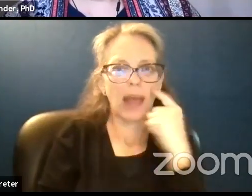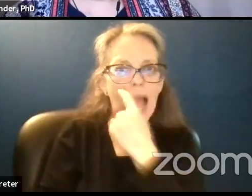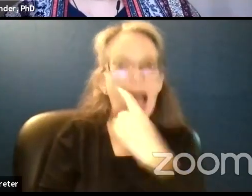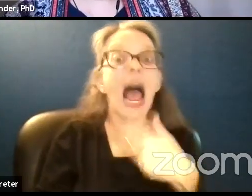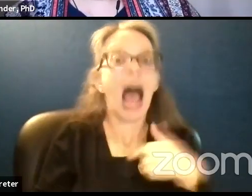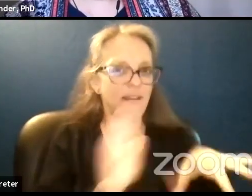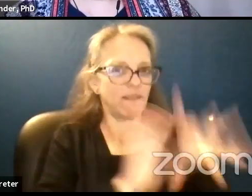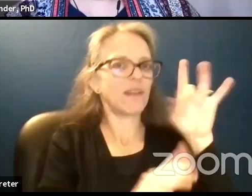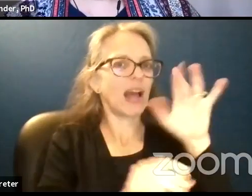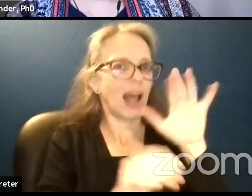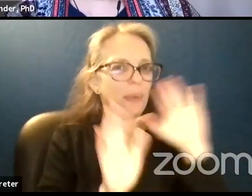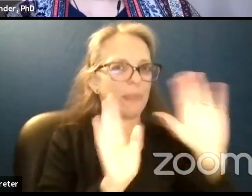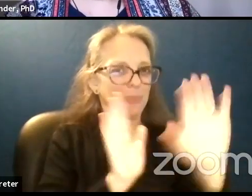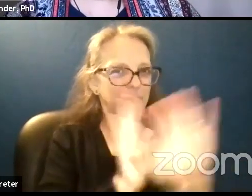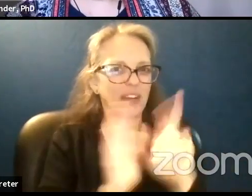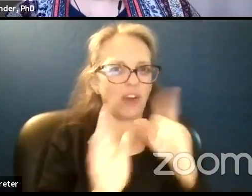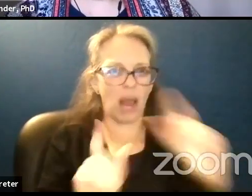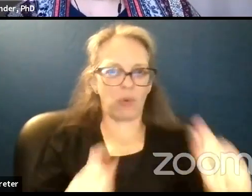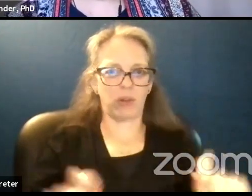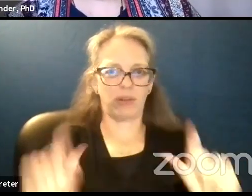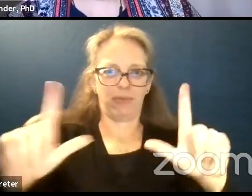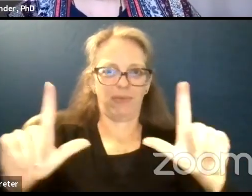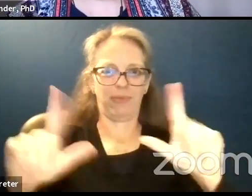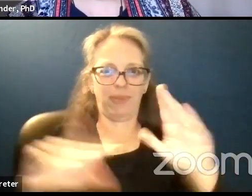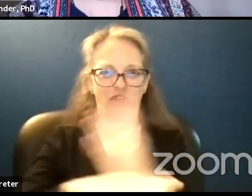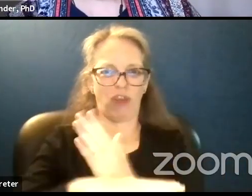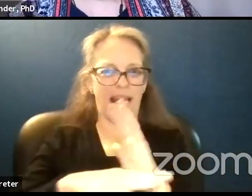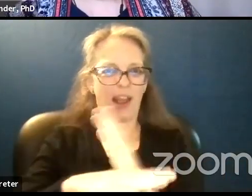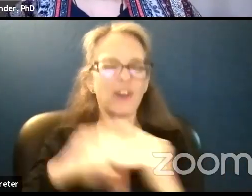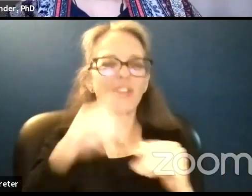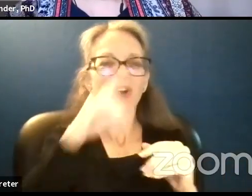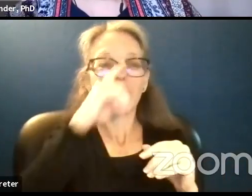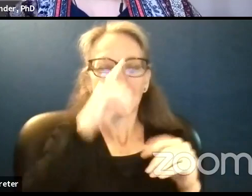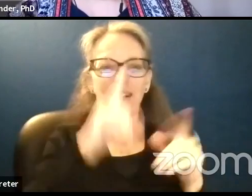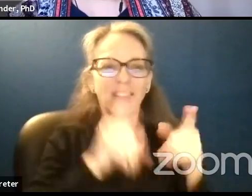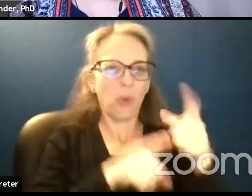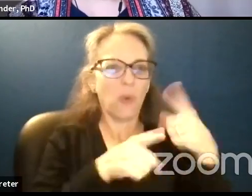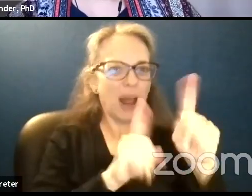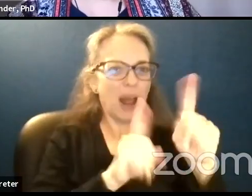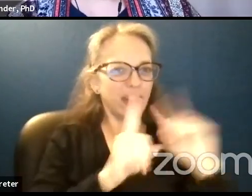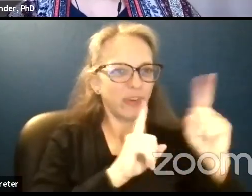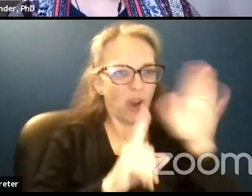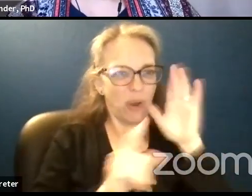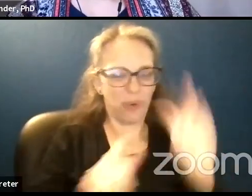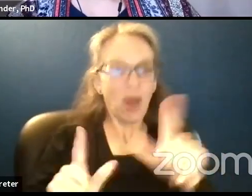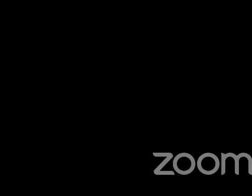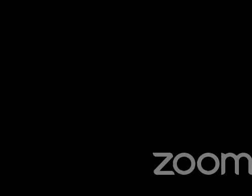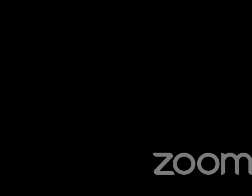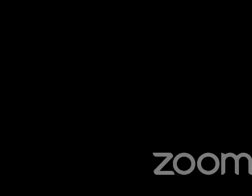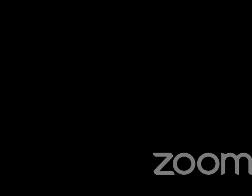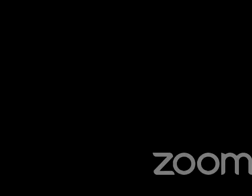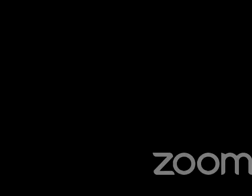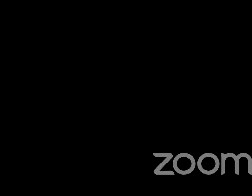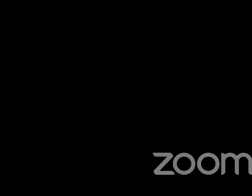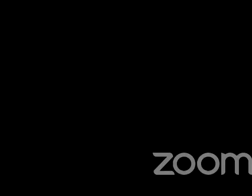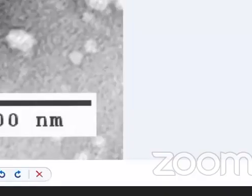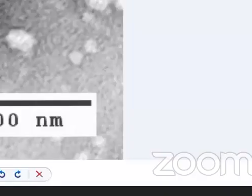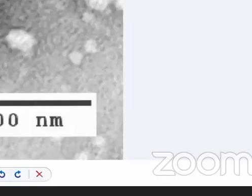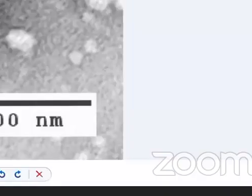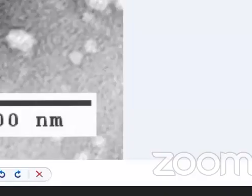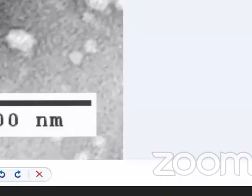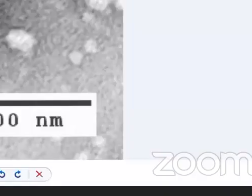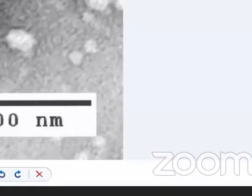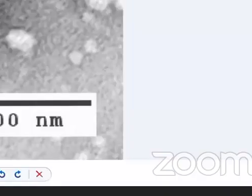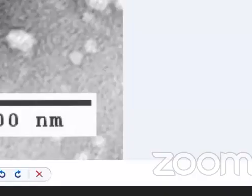picture of it under a microscope. So while you're talking, Aparna, I'll show my screen here. Okay. I